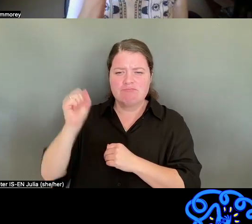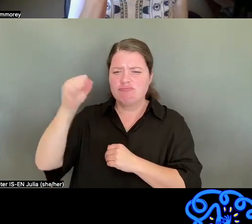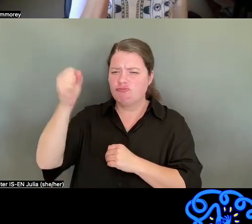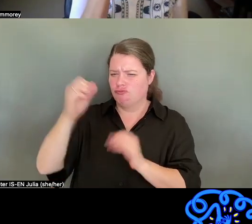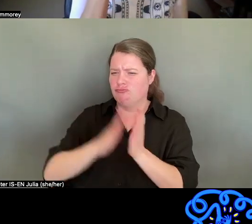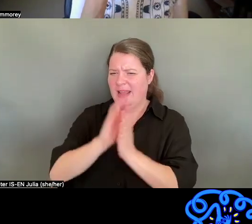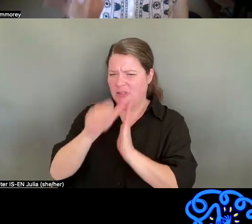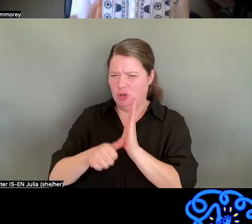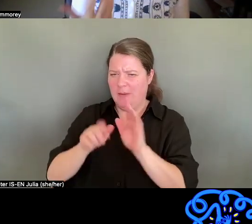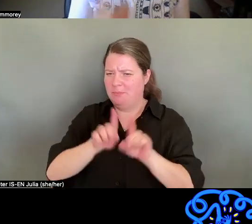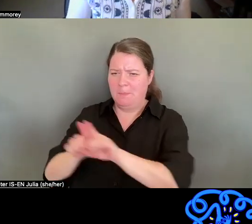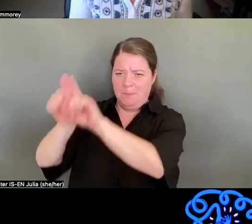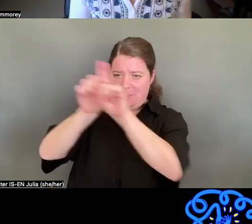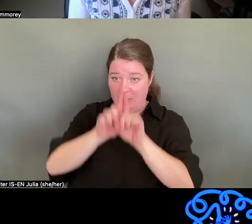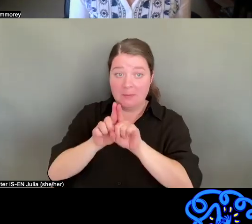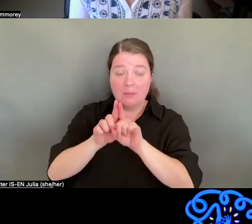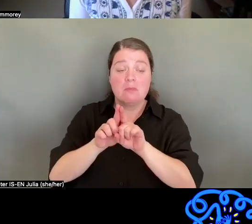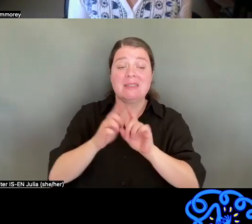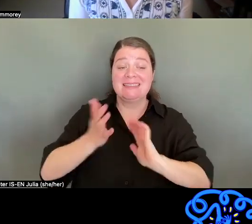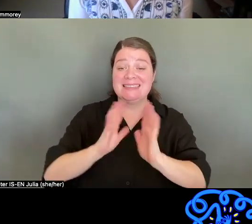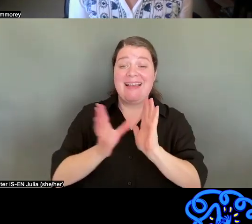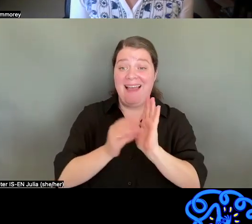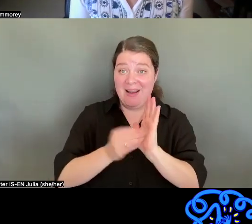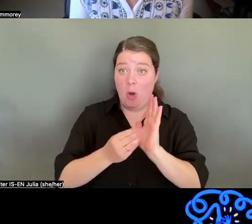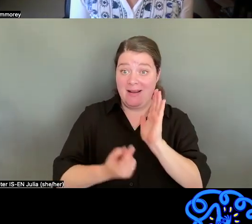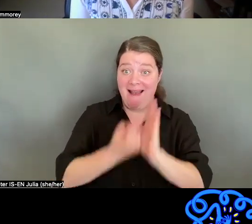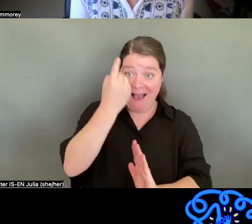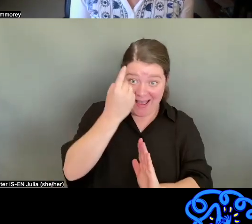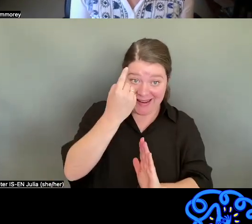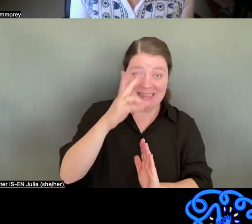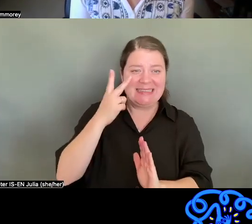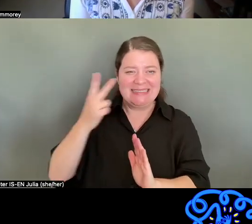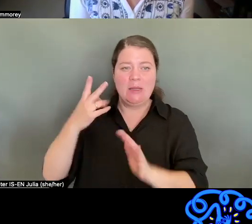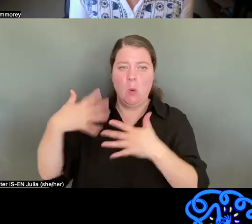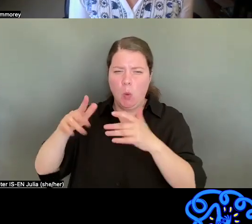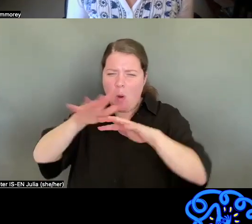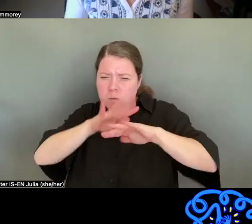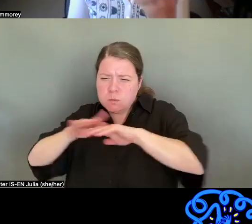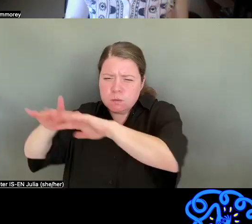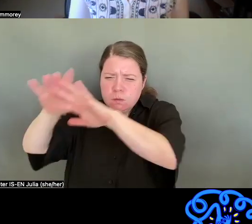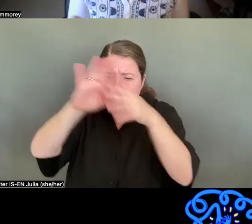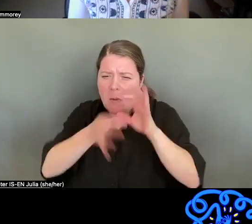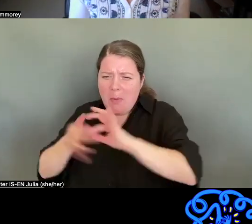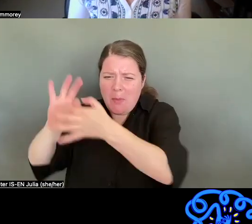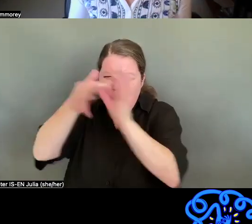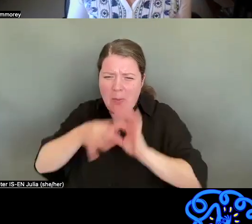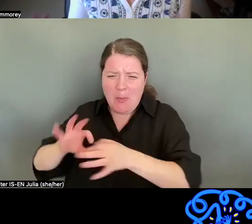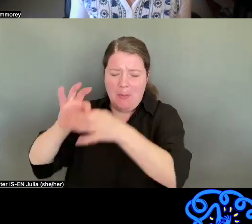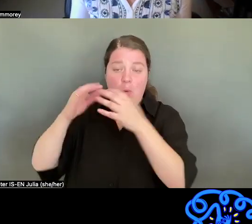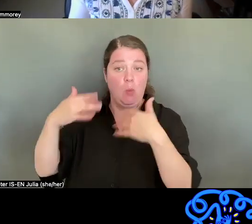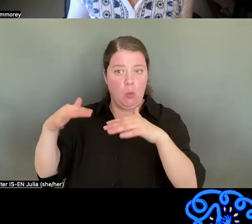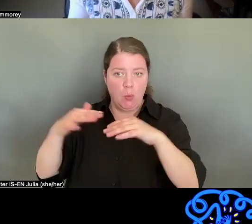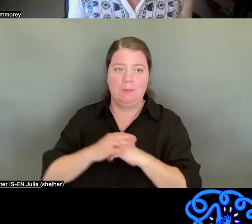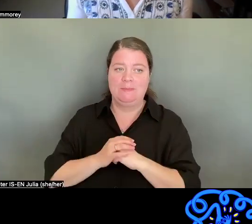that more iconic signs tend to belong to denser phonological neighborhoods, more signs in the neighborhood. Now, this